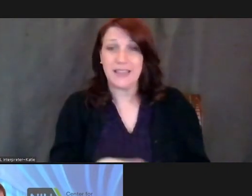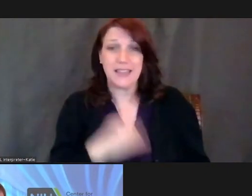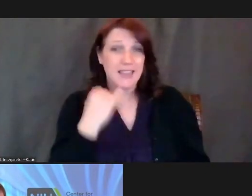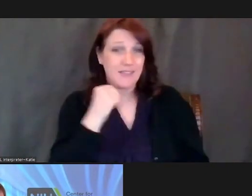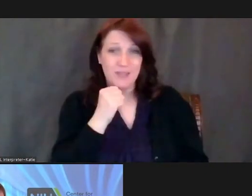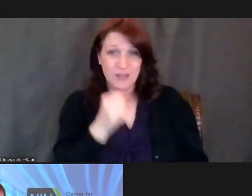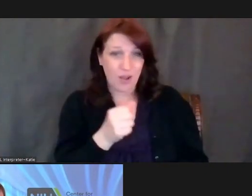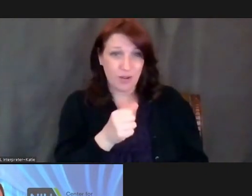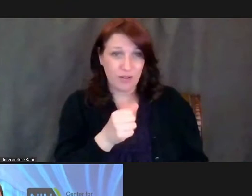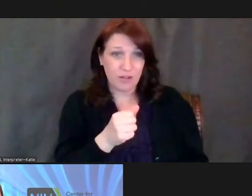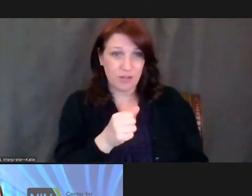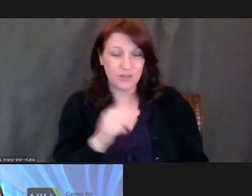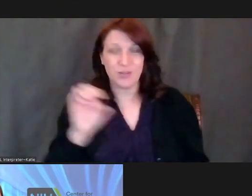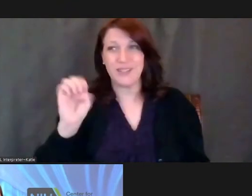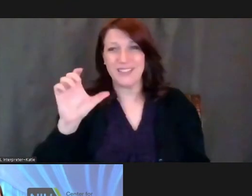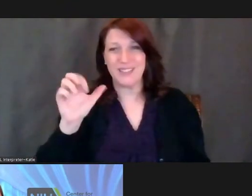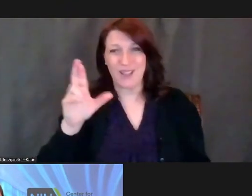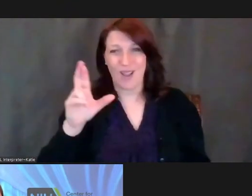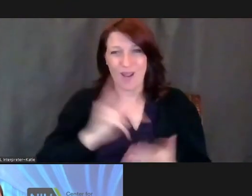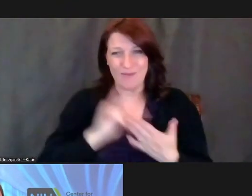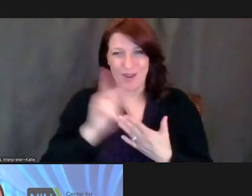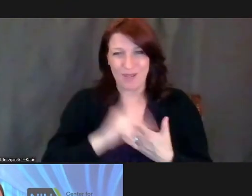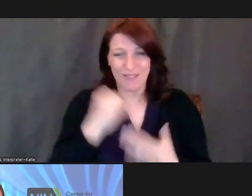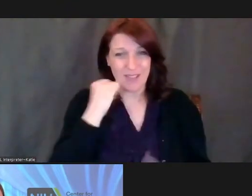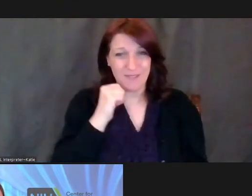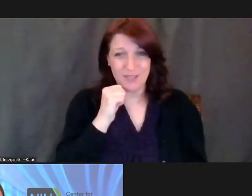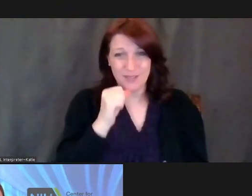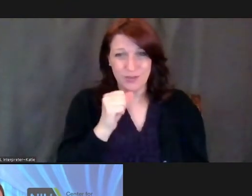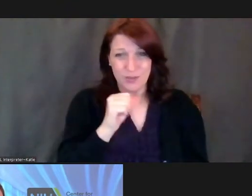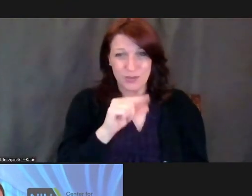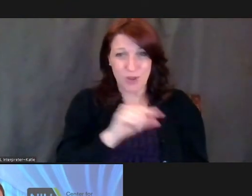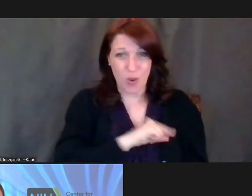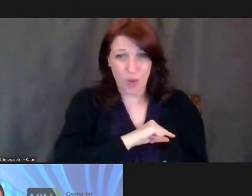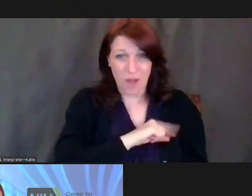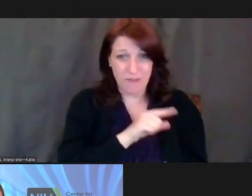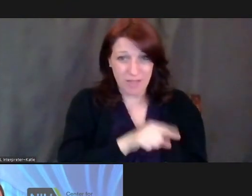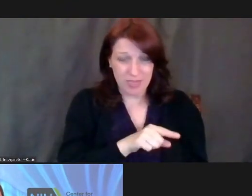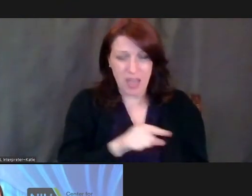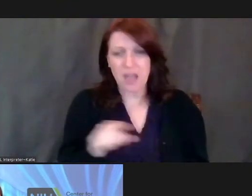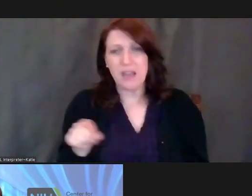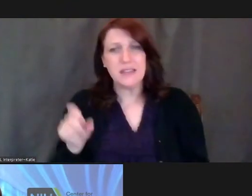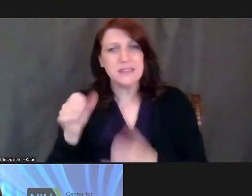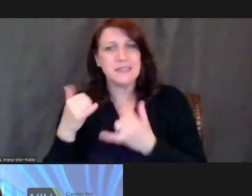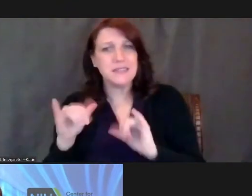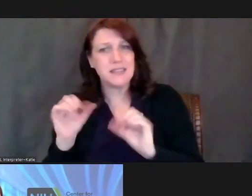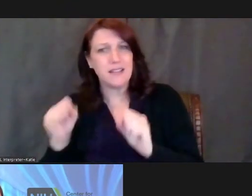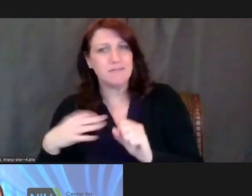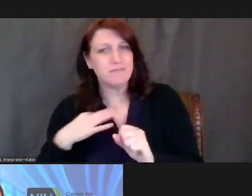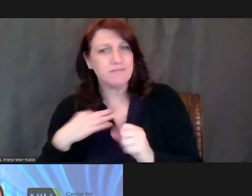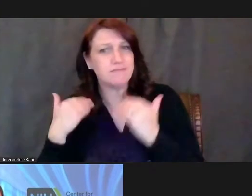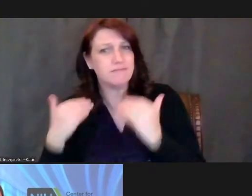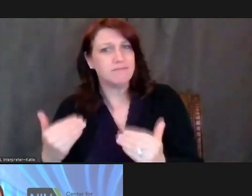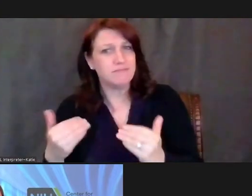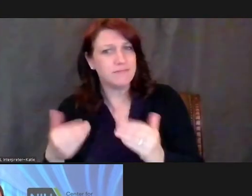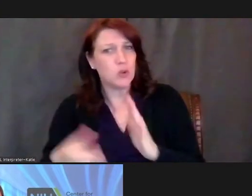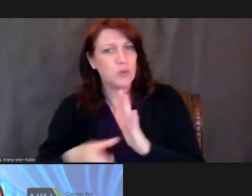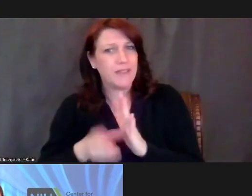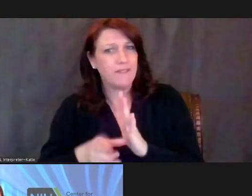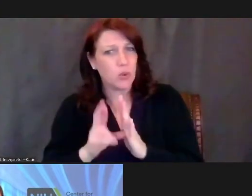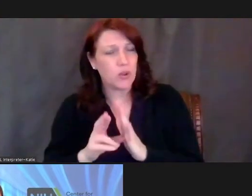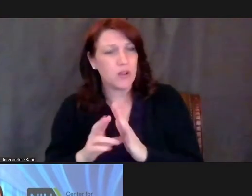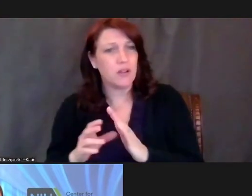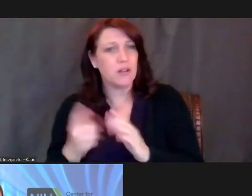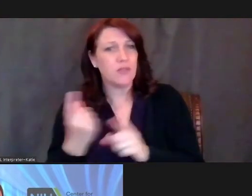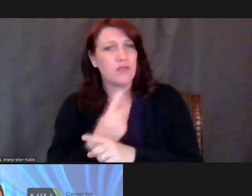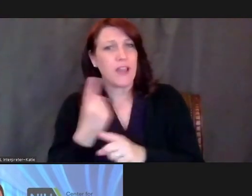qualify, the ECR program, if you qualify for that. But yes, you still will be eligible to serve as a reviewer, as a